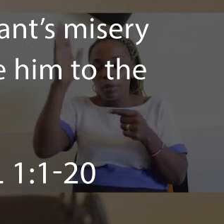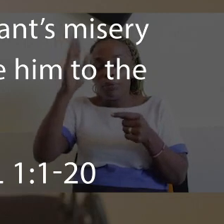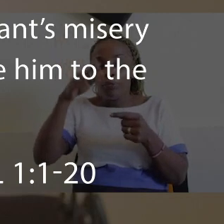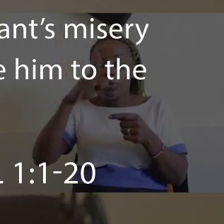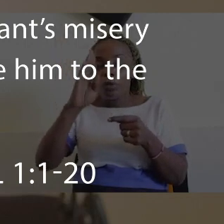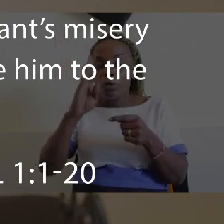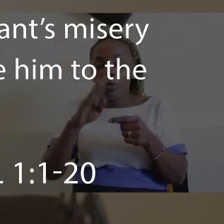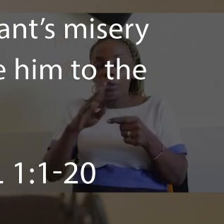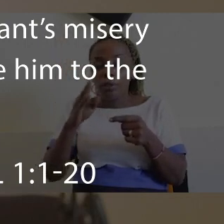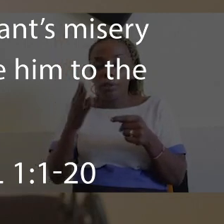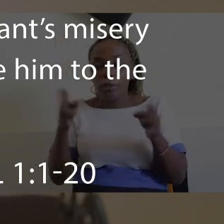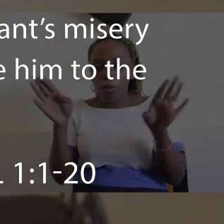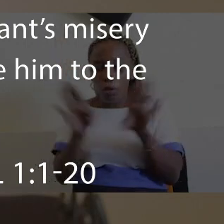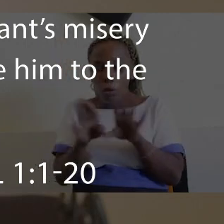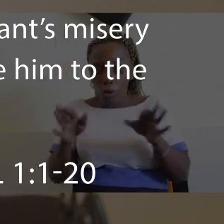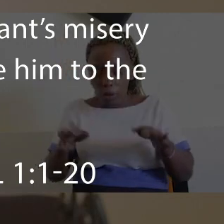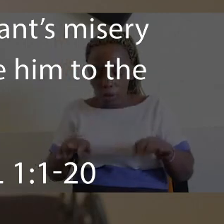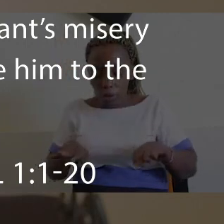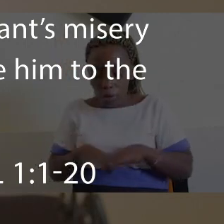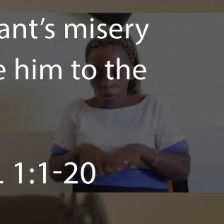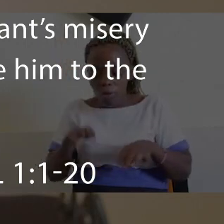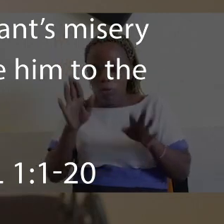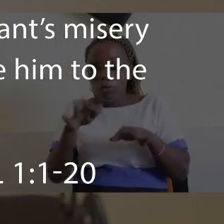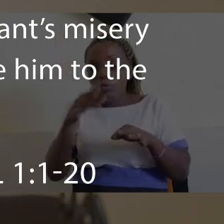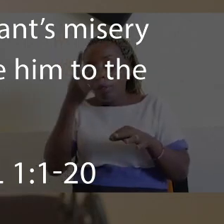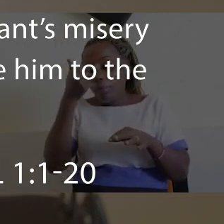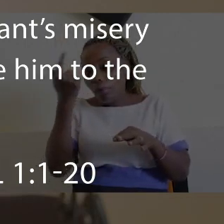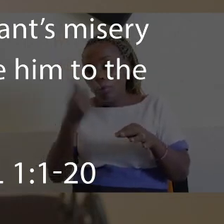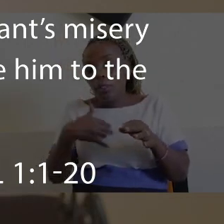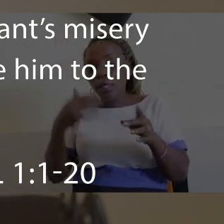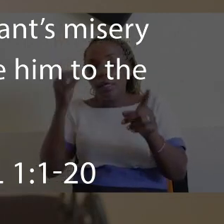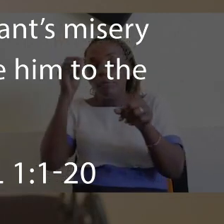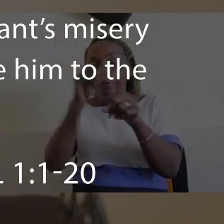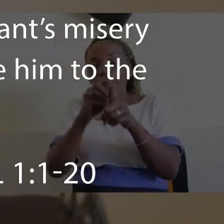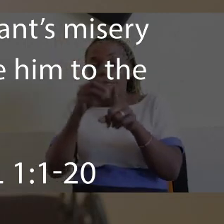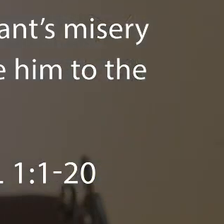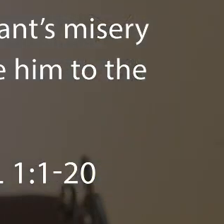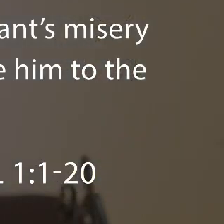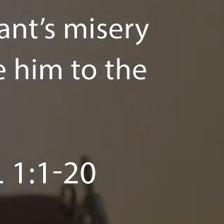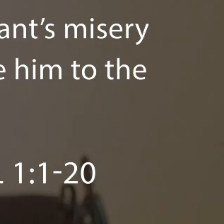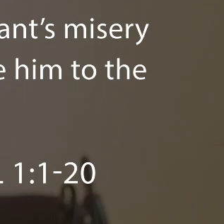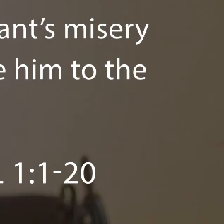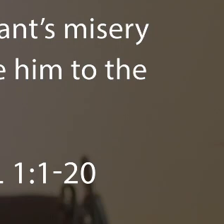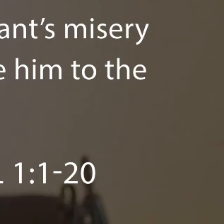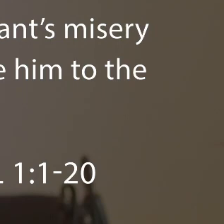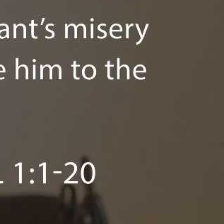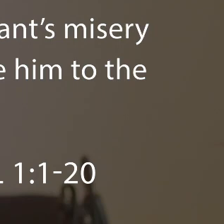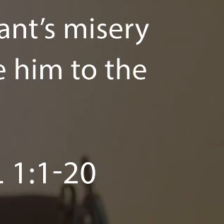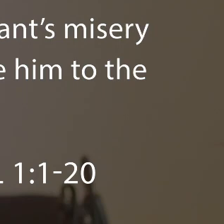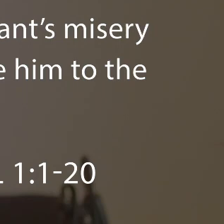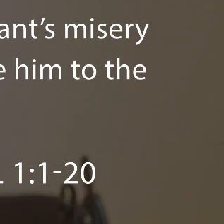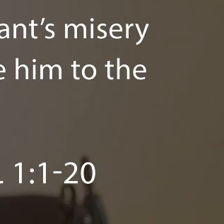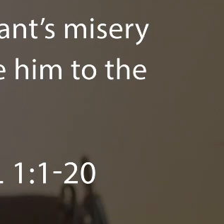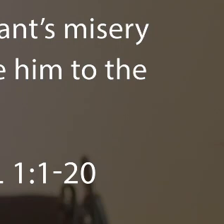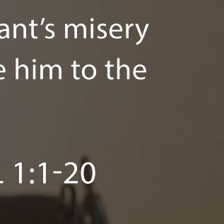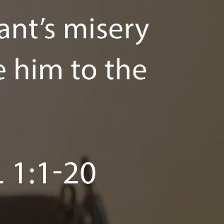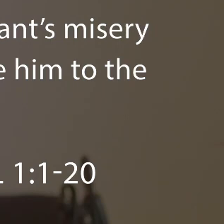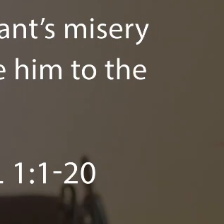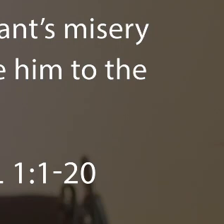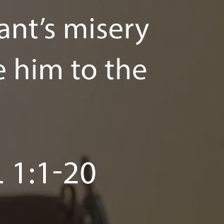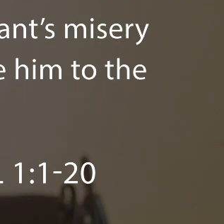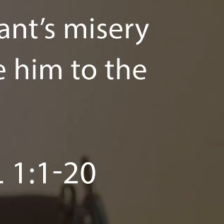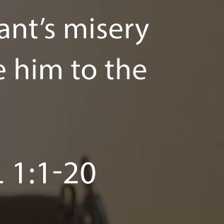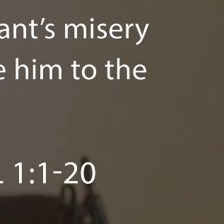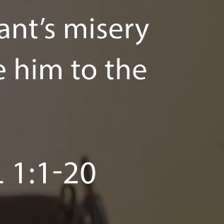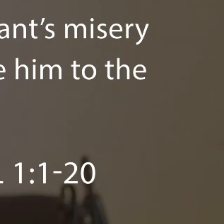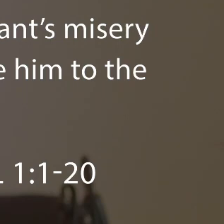closed Hannah's womb because he had a purpose for her. He had a purpose in Hannah. And he